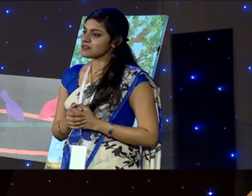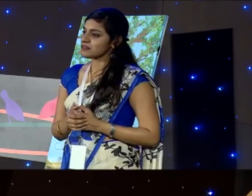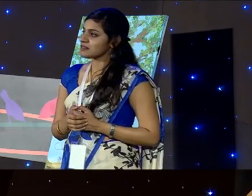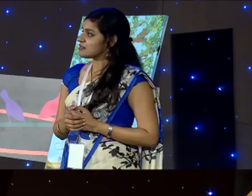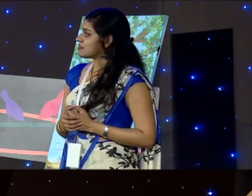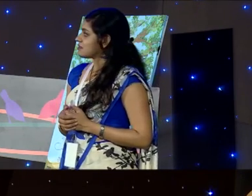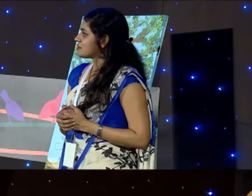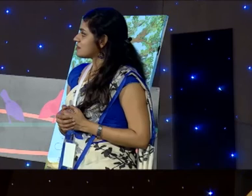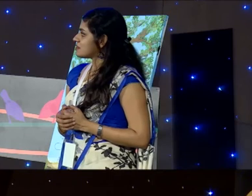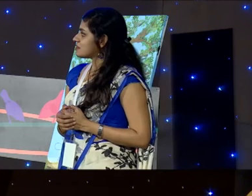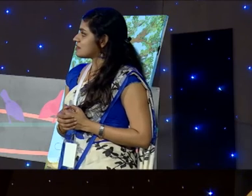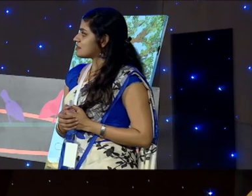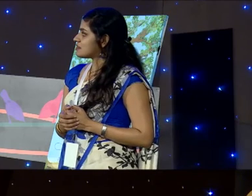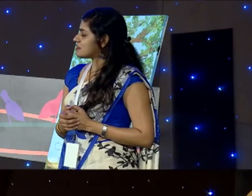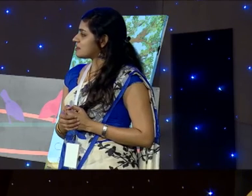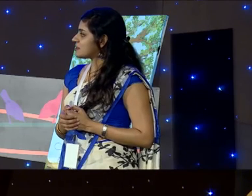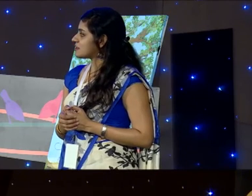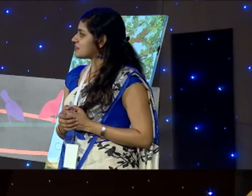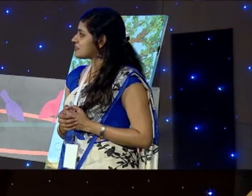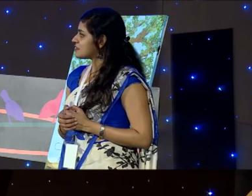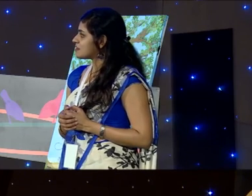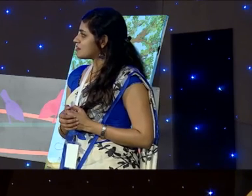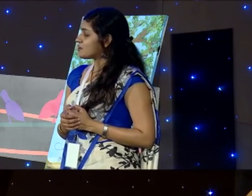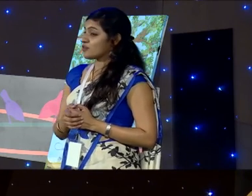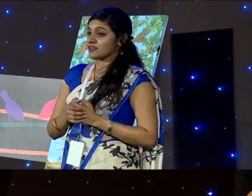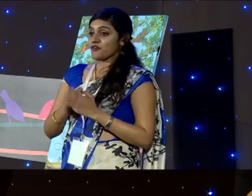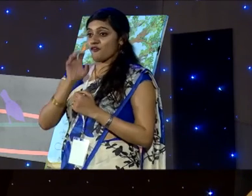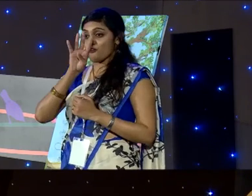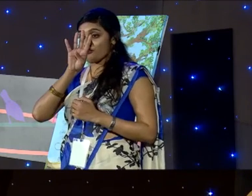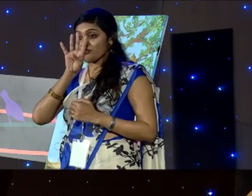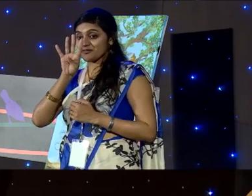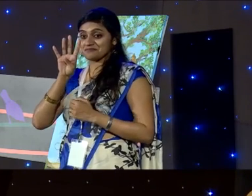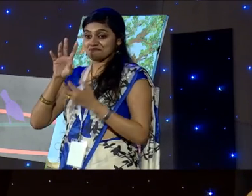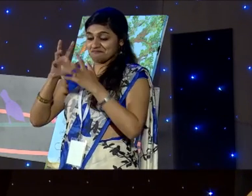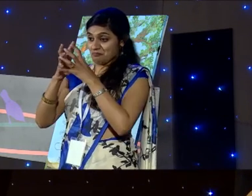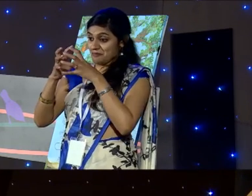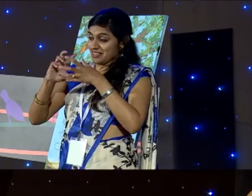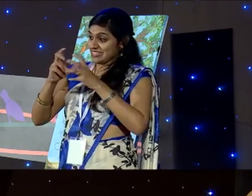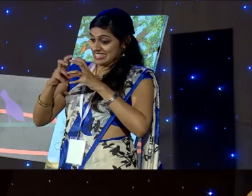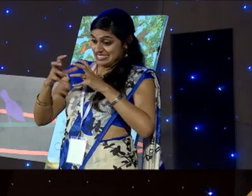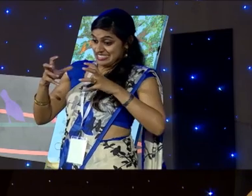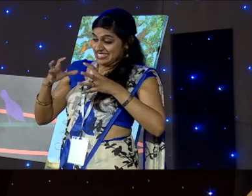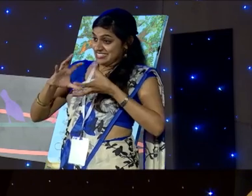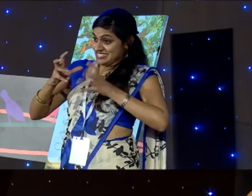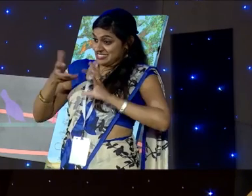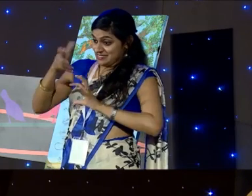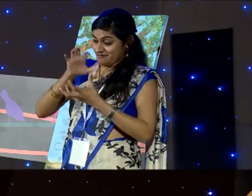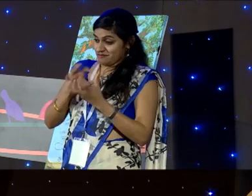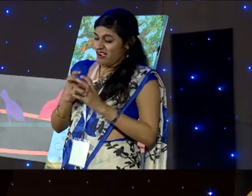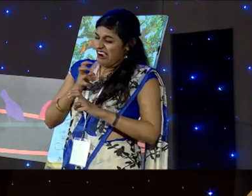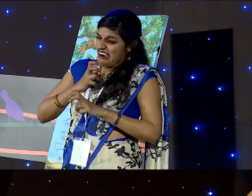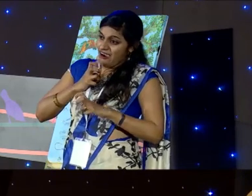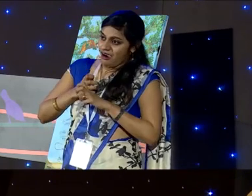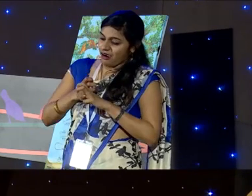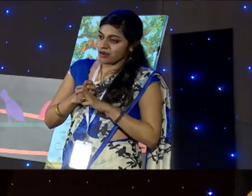the Rubik Cube, the 3x3, but also the 4x4, the 5x5, increasing complexity.